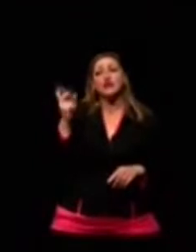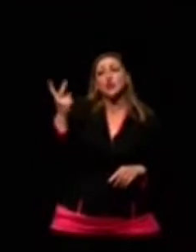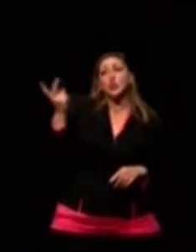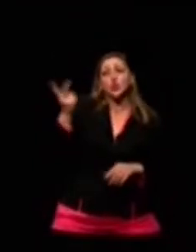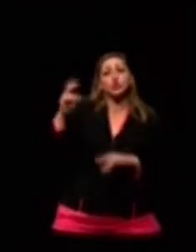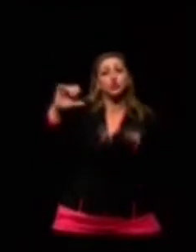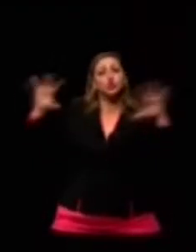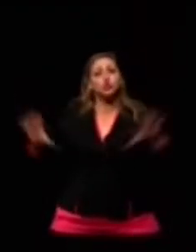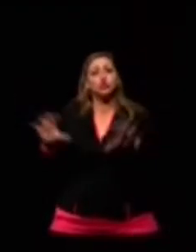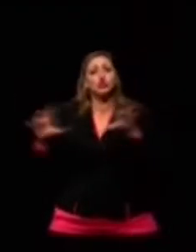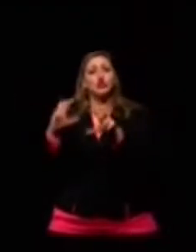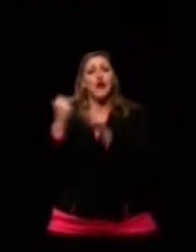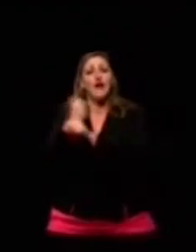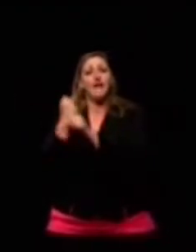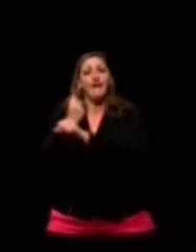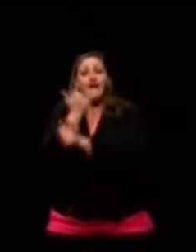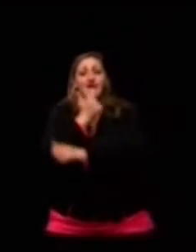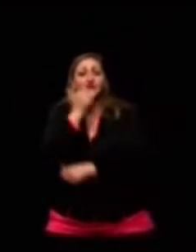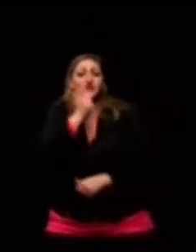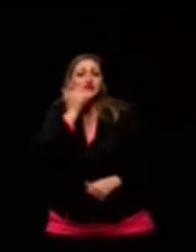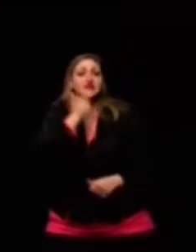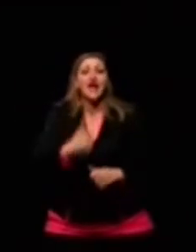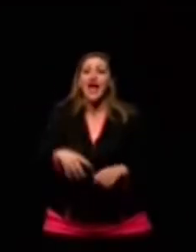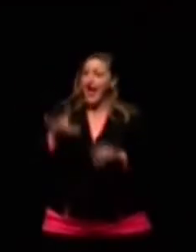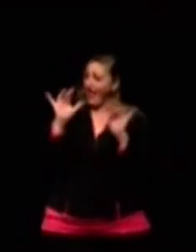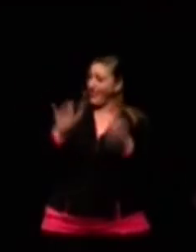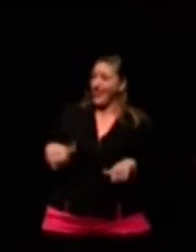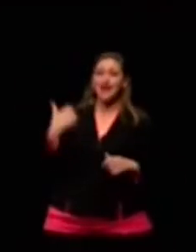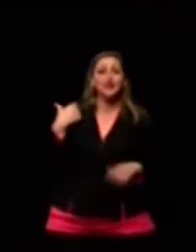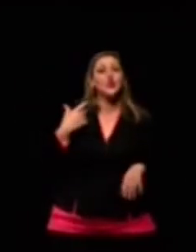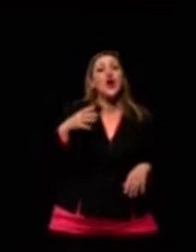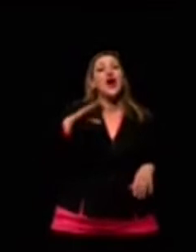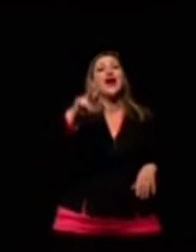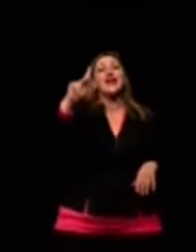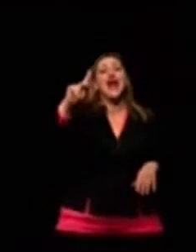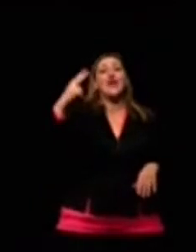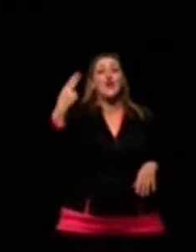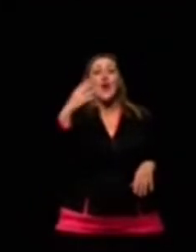Hochul and Brian Benjamin are trying to do right here in New York.